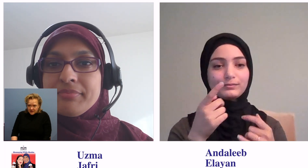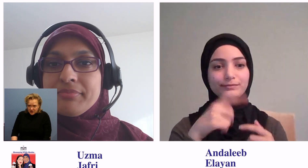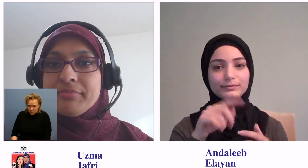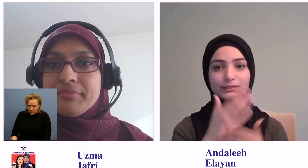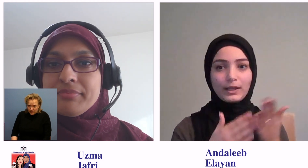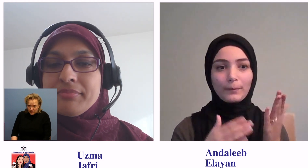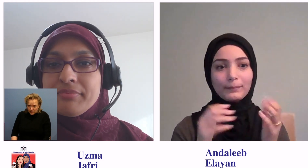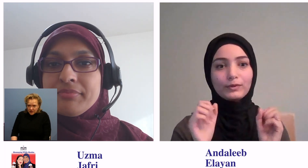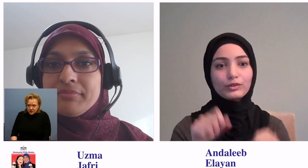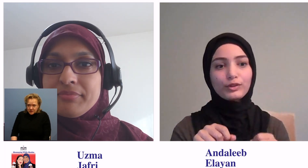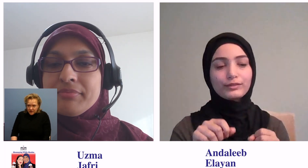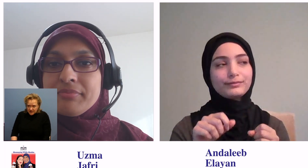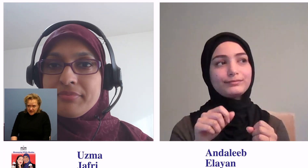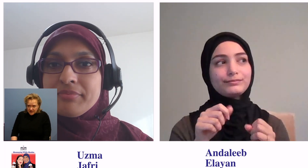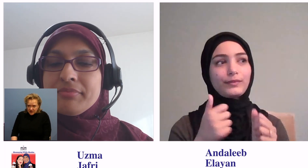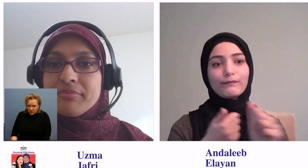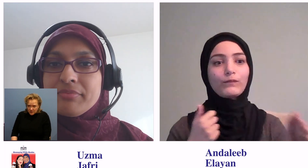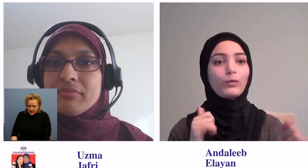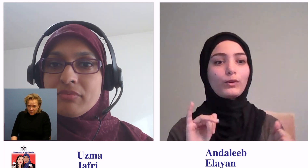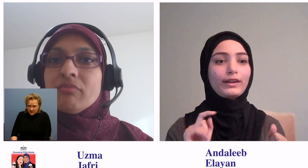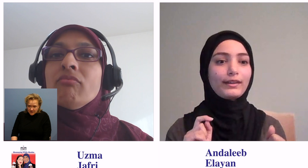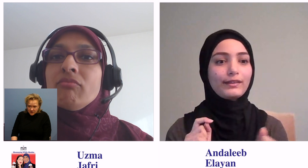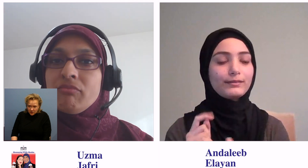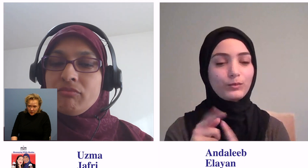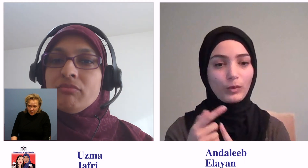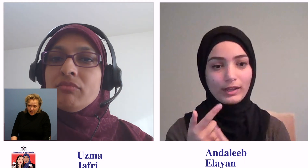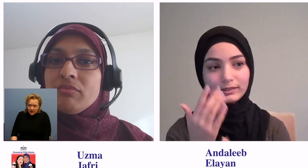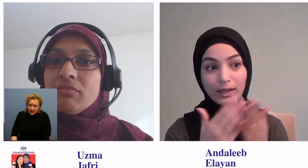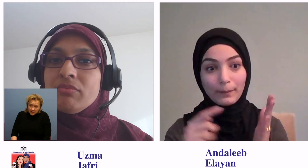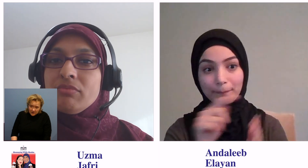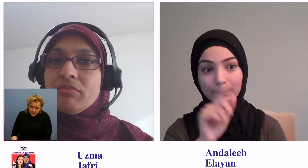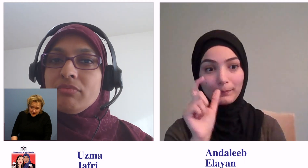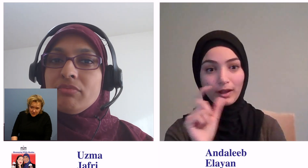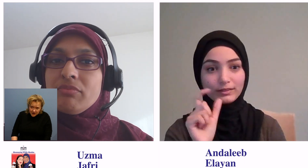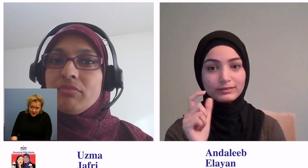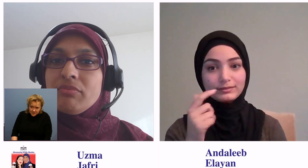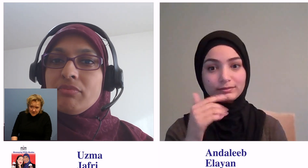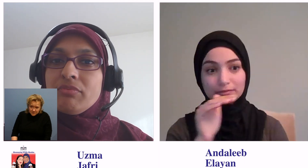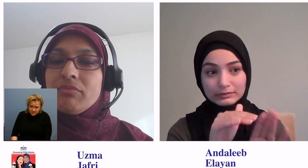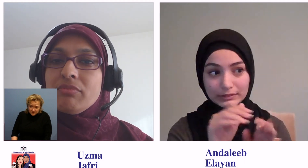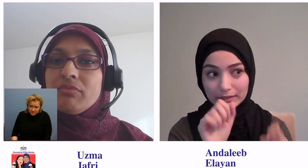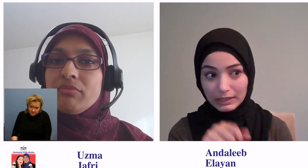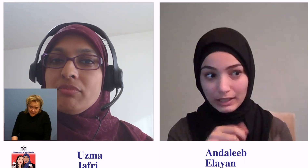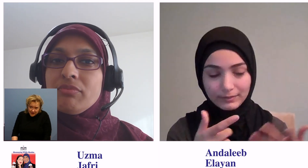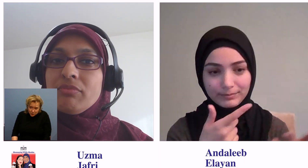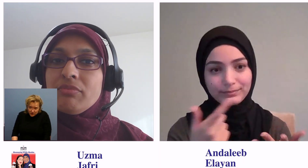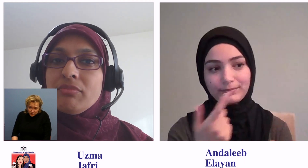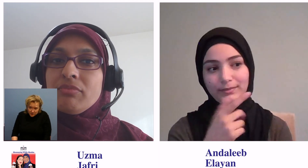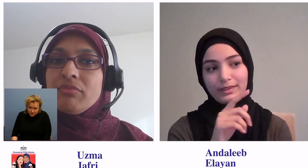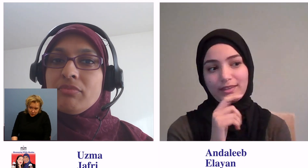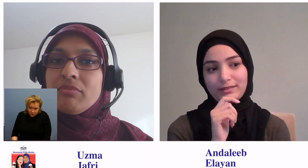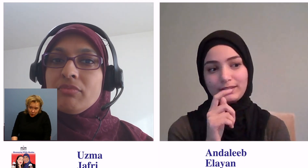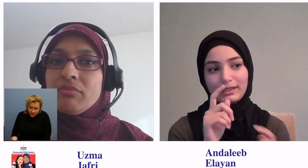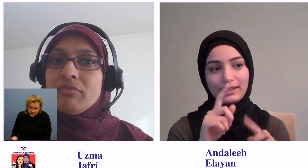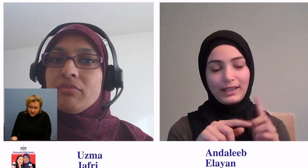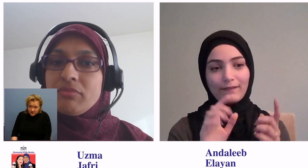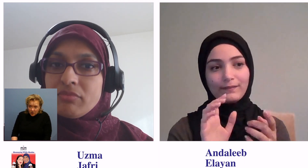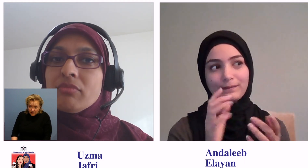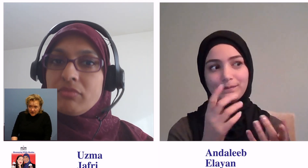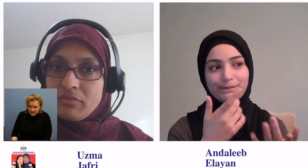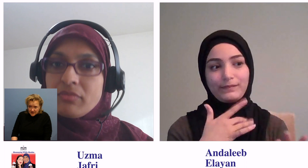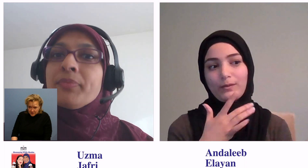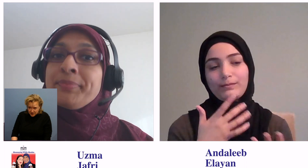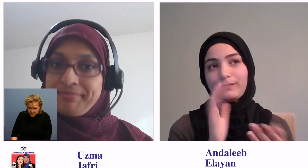And so with the religious events, it isn't always that way. So sometimes that's a way for people to avoid